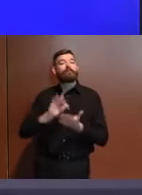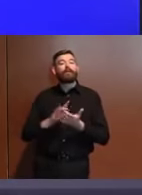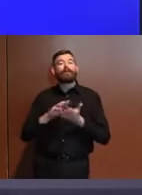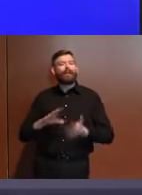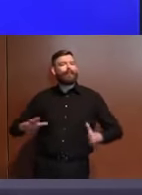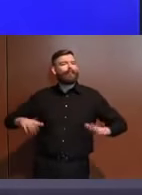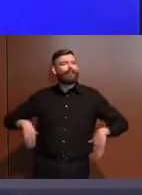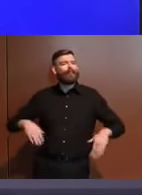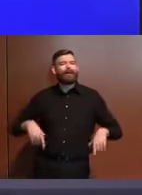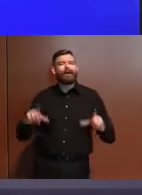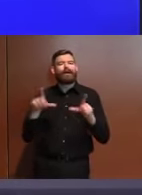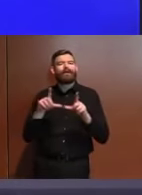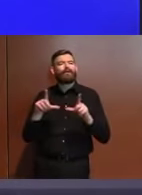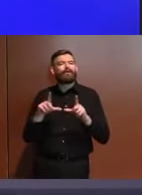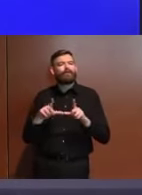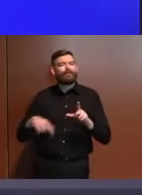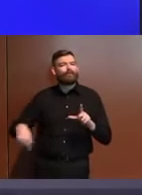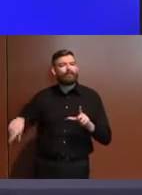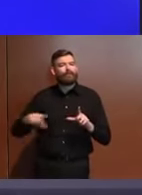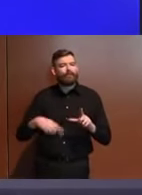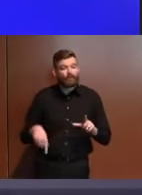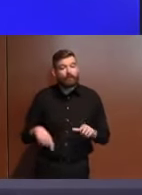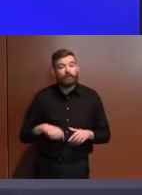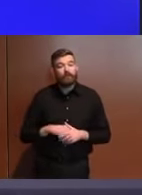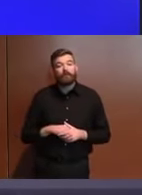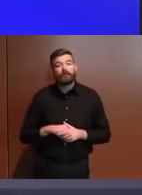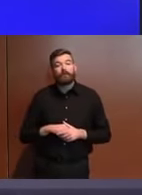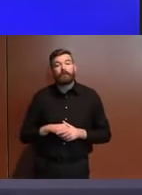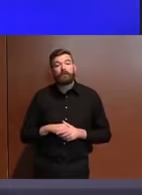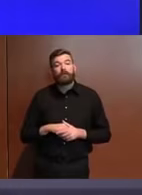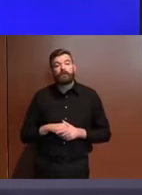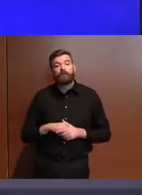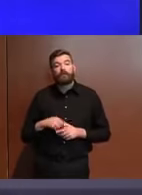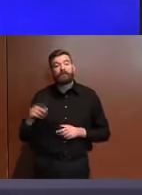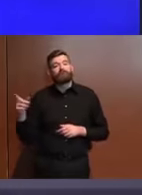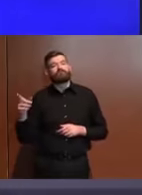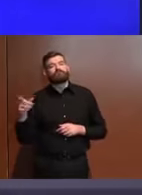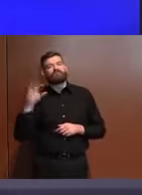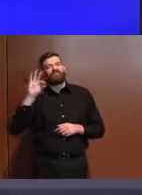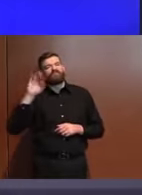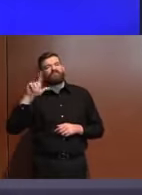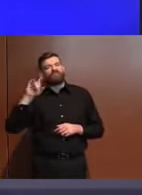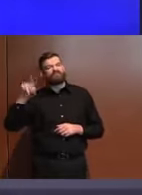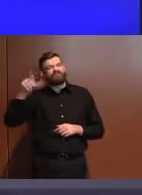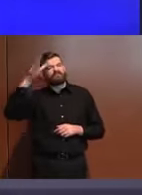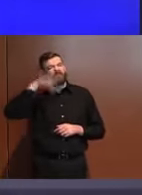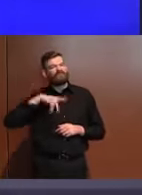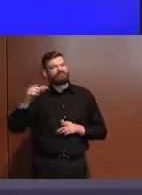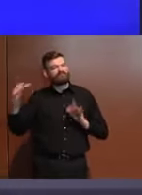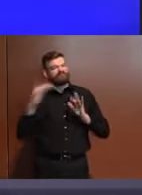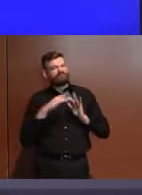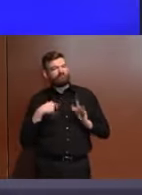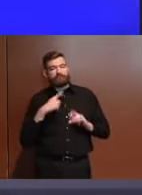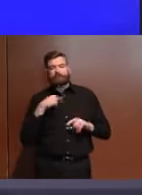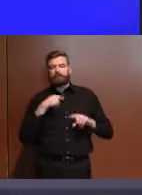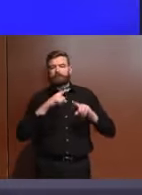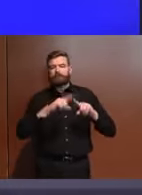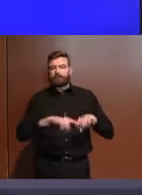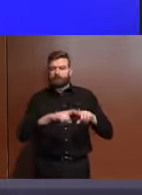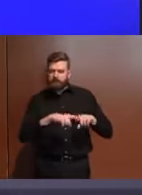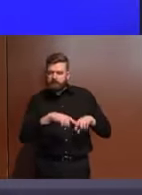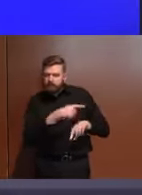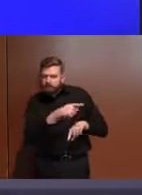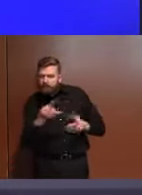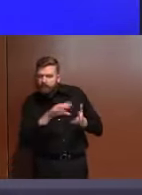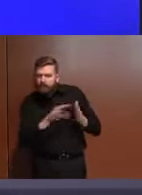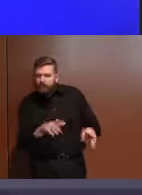So Felix has reached out to me personally on this. I think it's going to depend on the specifics of the situation. And Judy, I'm not sure I've got